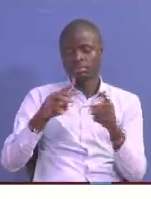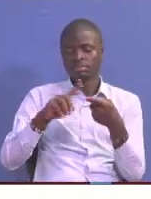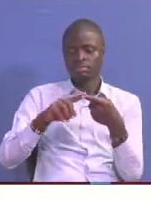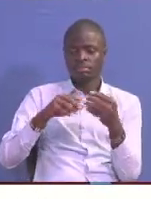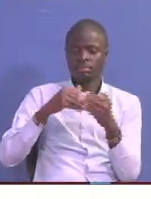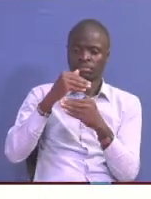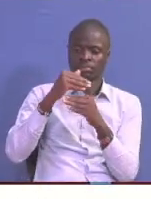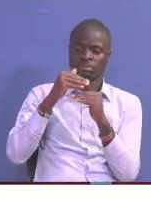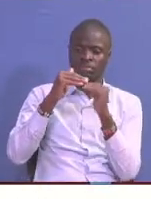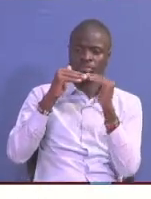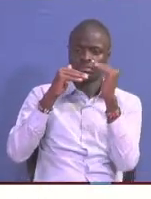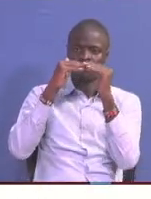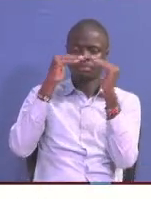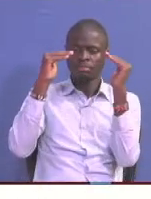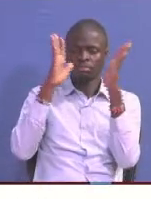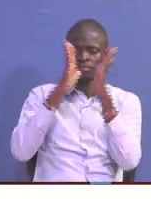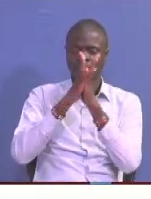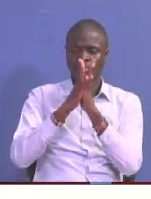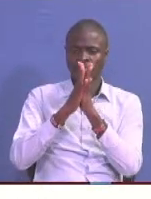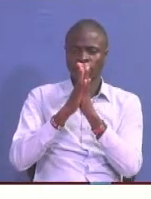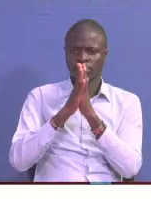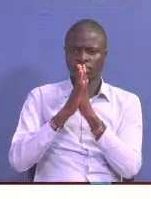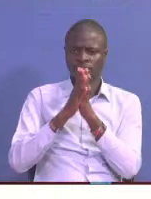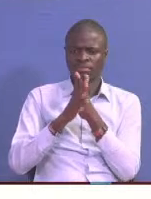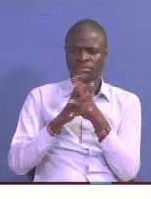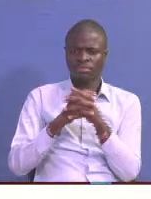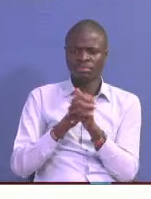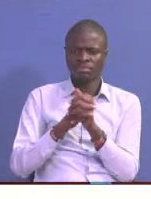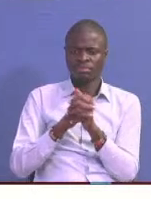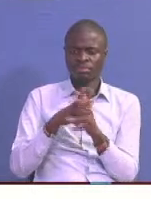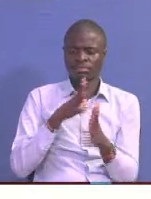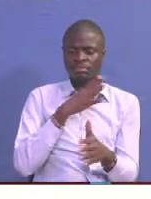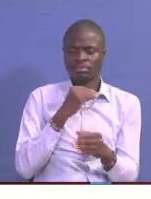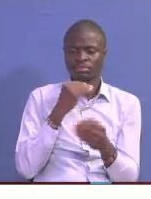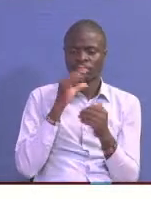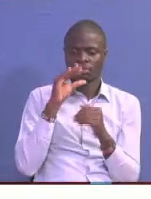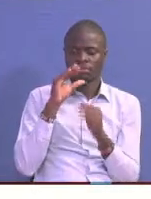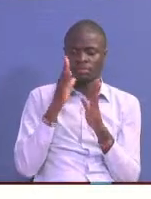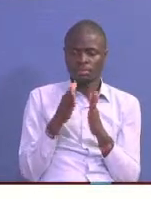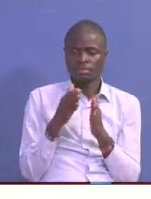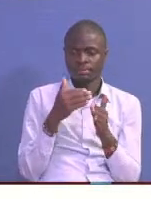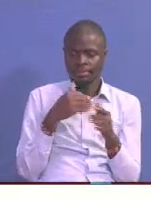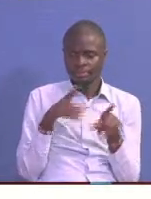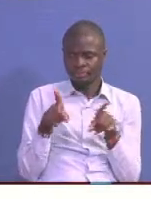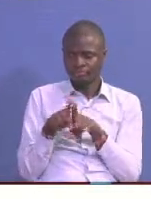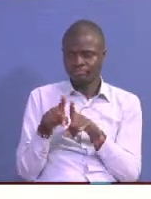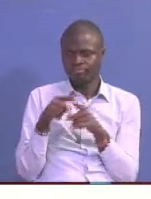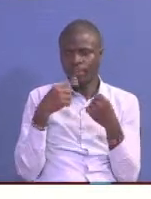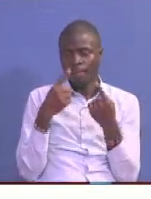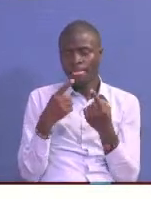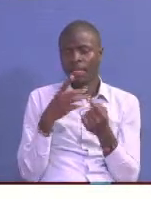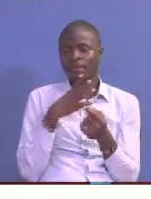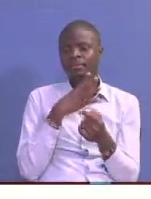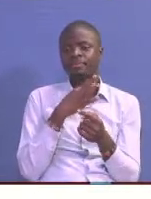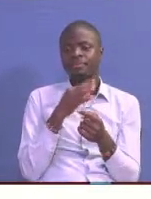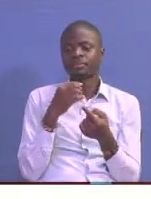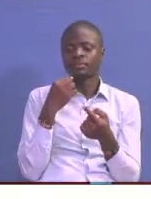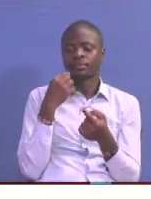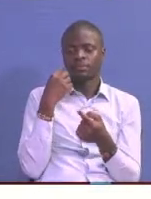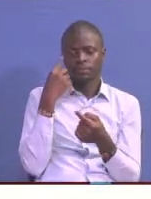level? The guest speaker has also highlighted the need